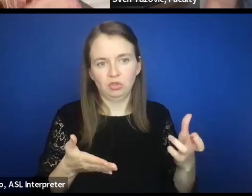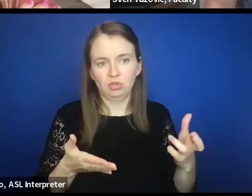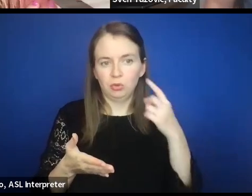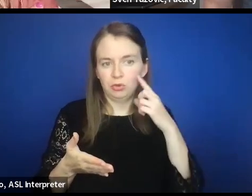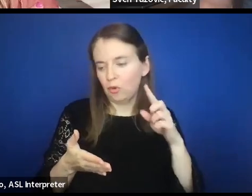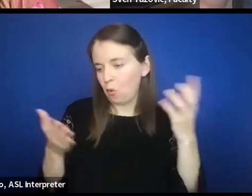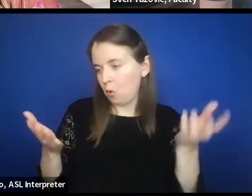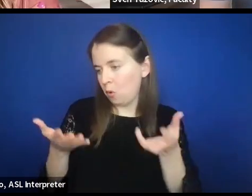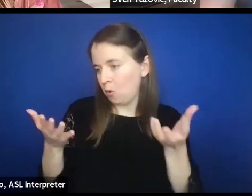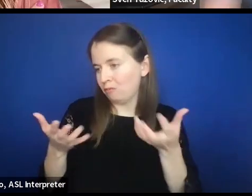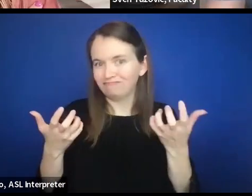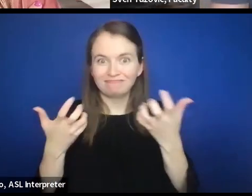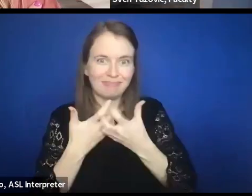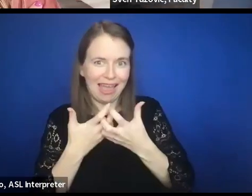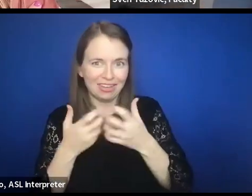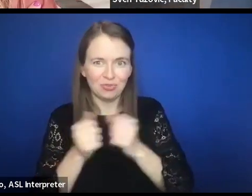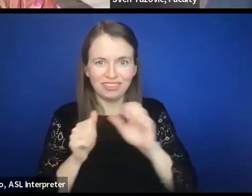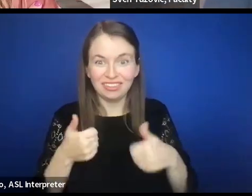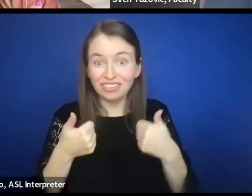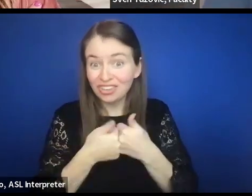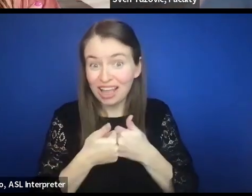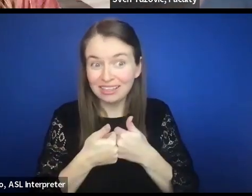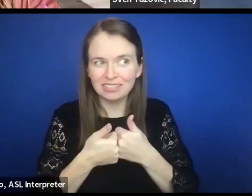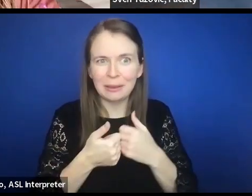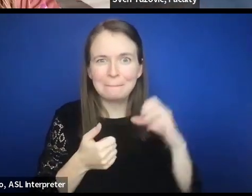to match with the challenge